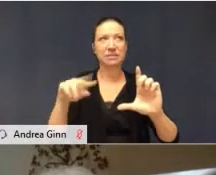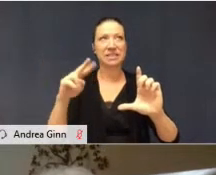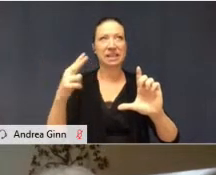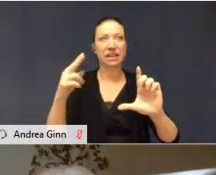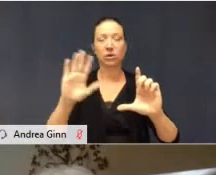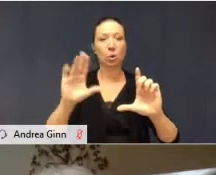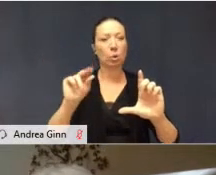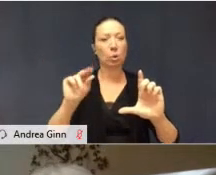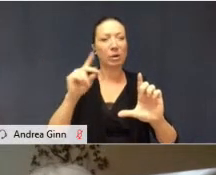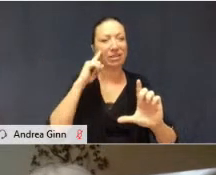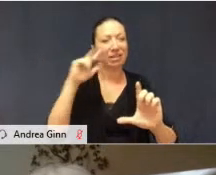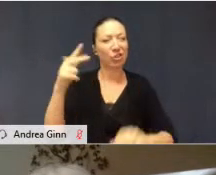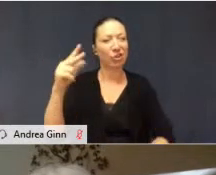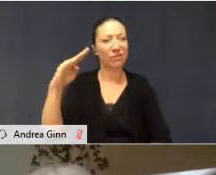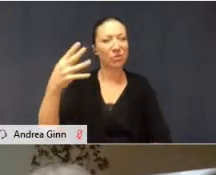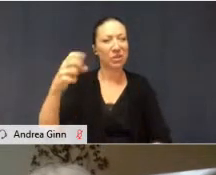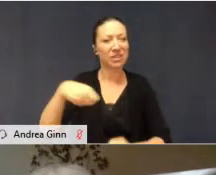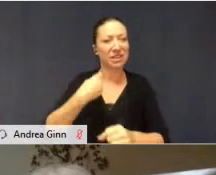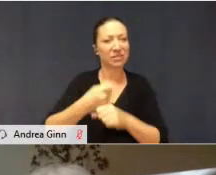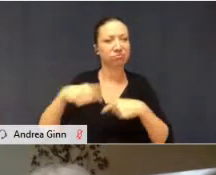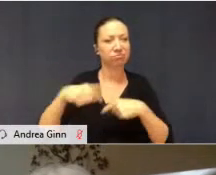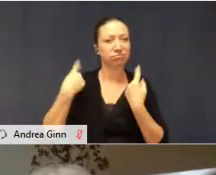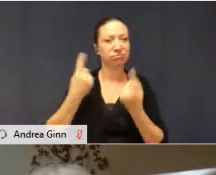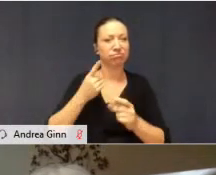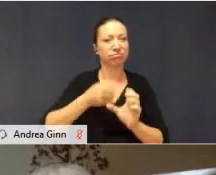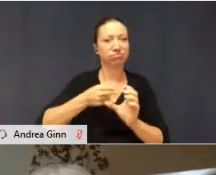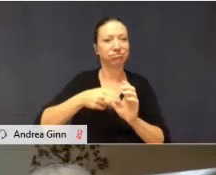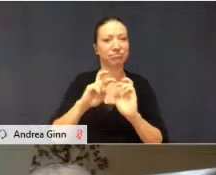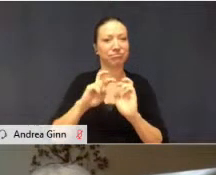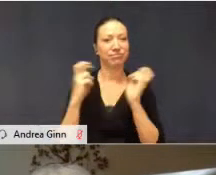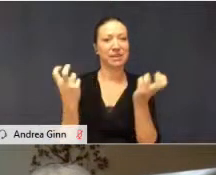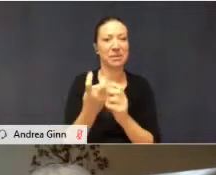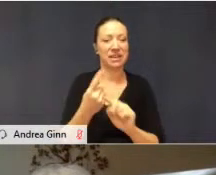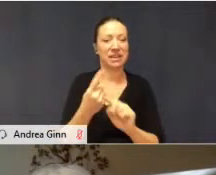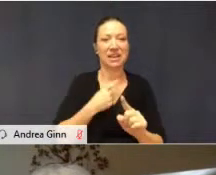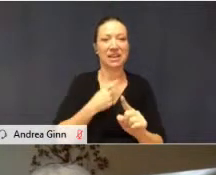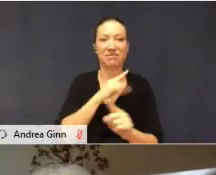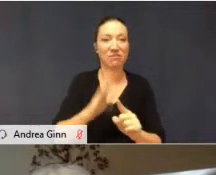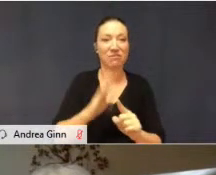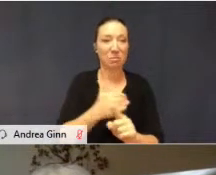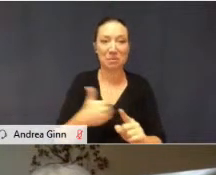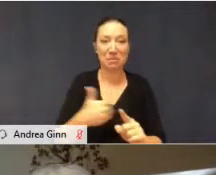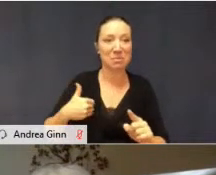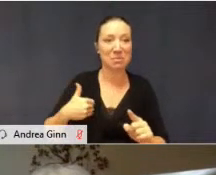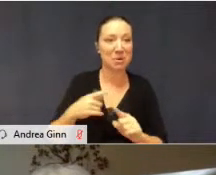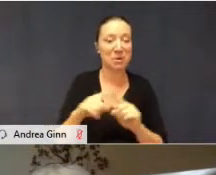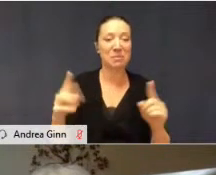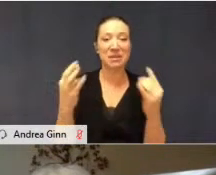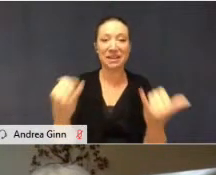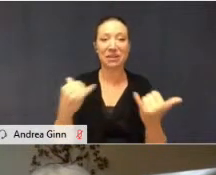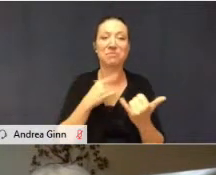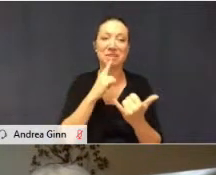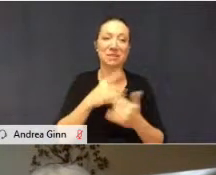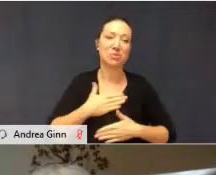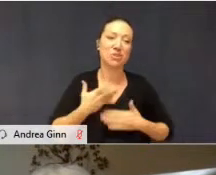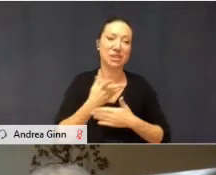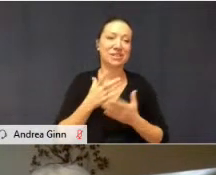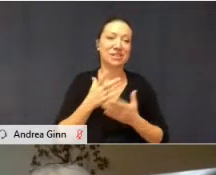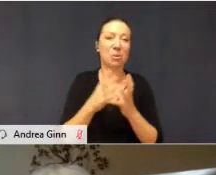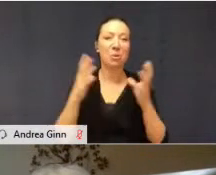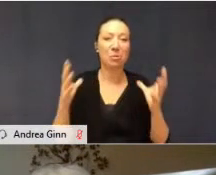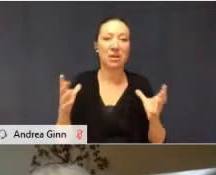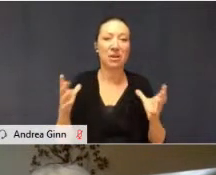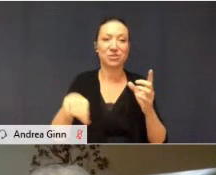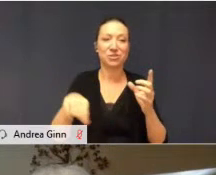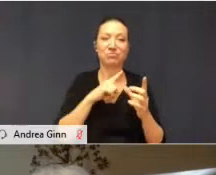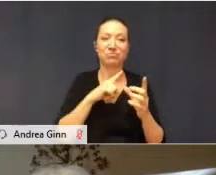And I had never been a member, and I've learned so much, and I really appreciate the valuable input everybody brings. Thank you, Mr. Chairman. Great, and welcome this